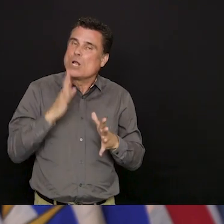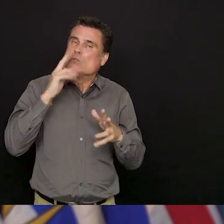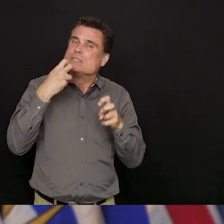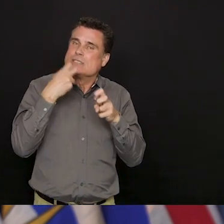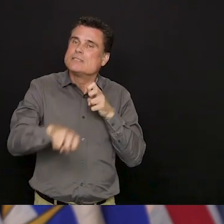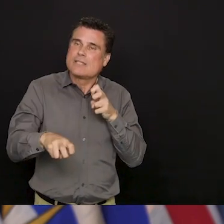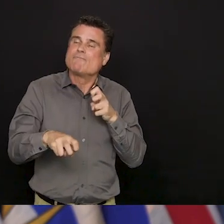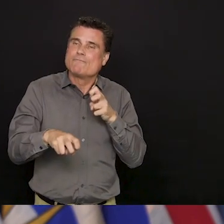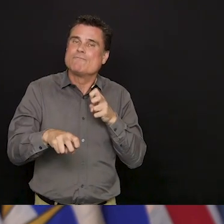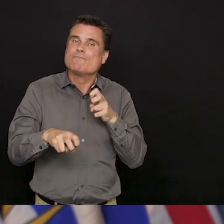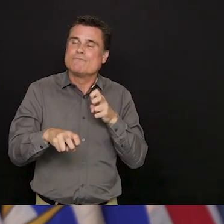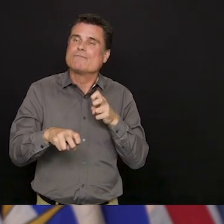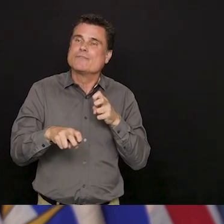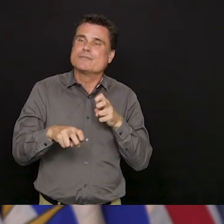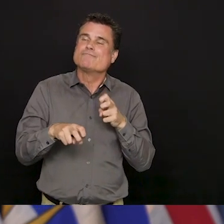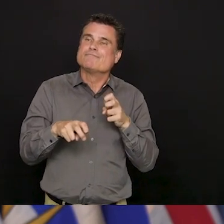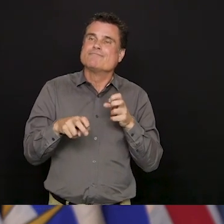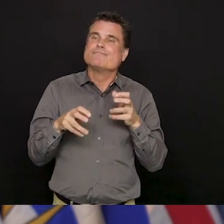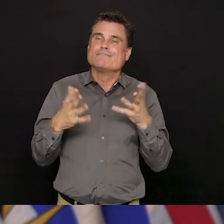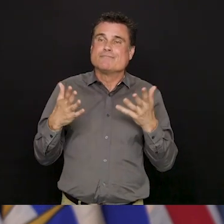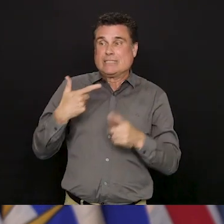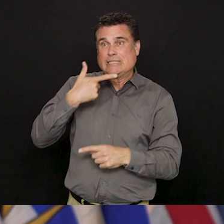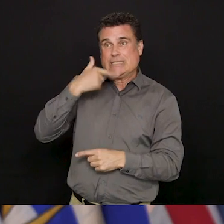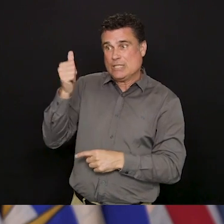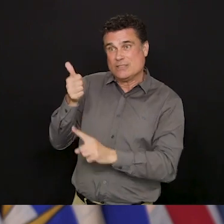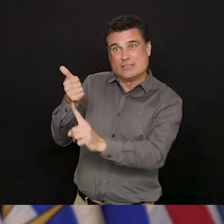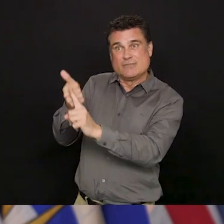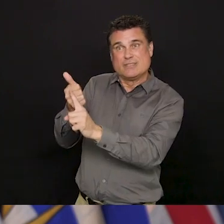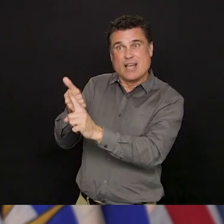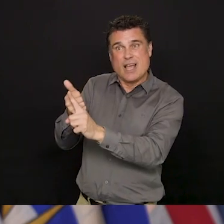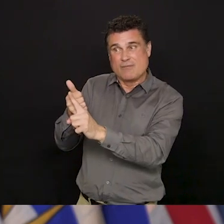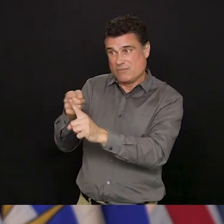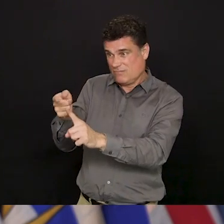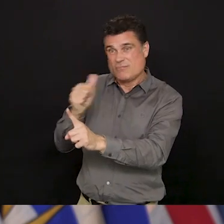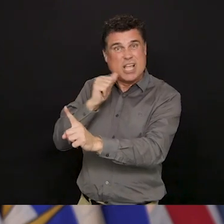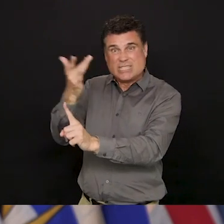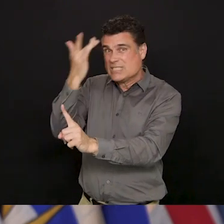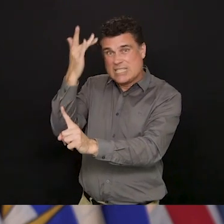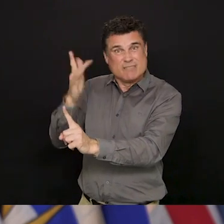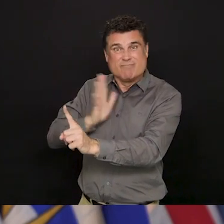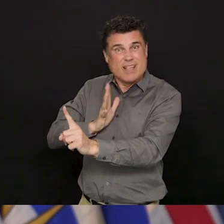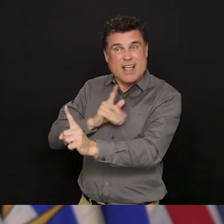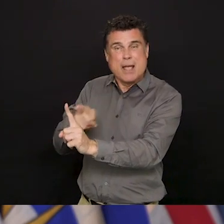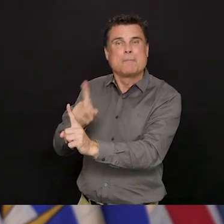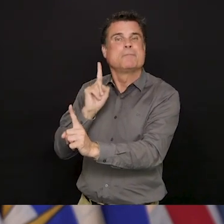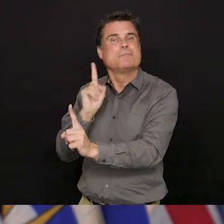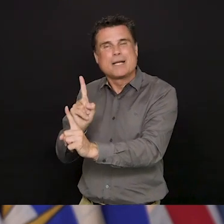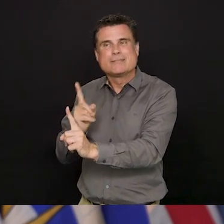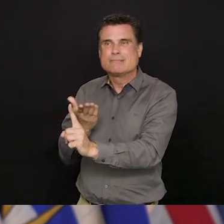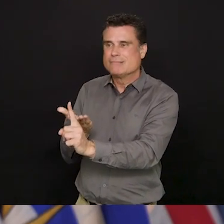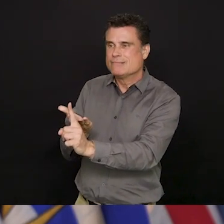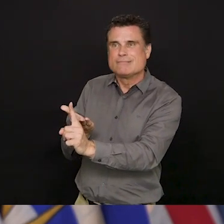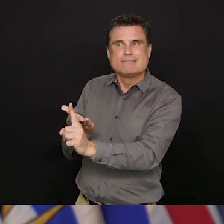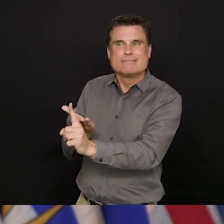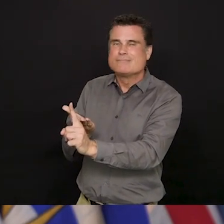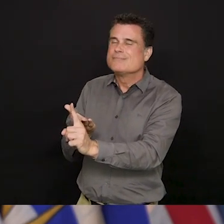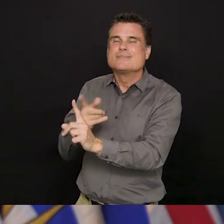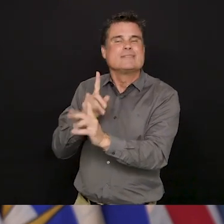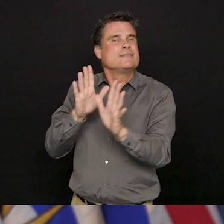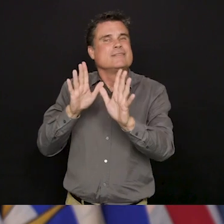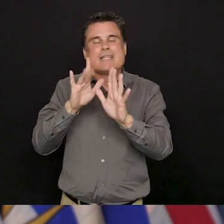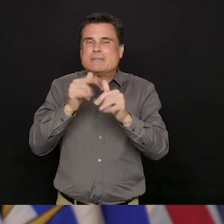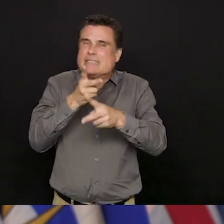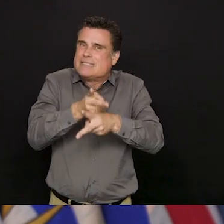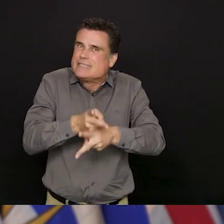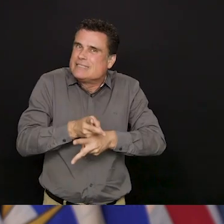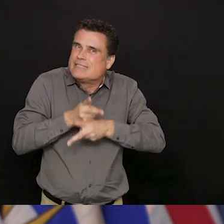for the families who are watching, but for our seniors and elders in long-term care, particularly people with dementia